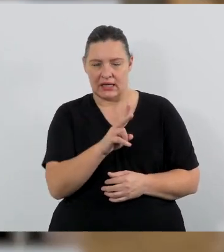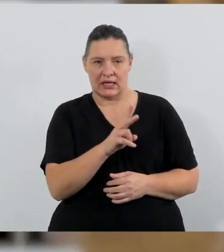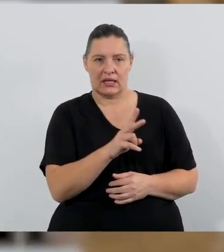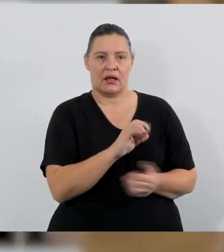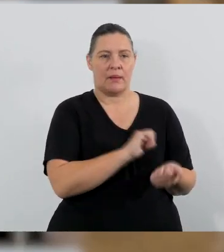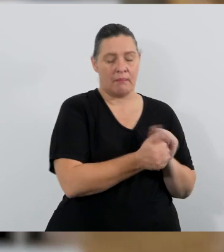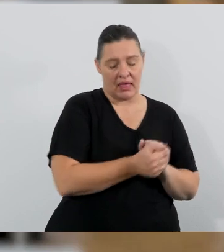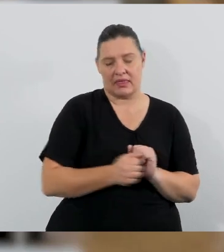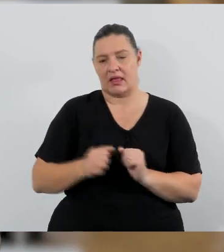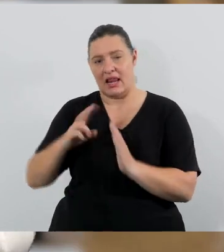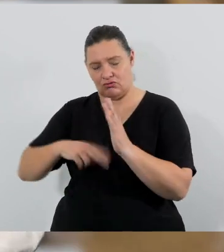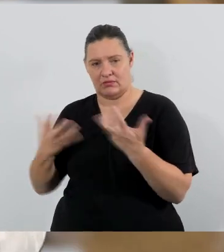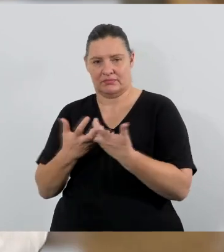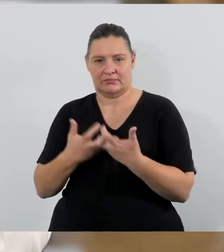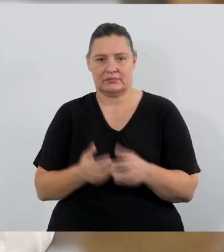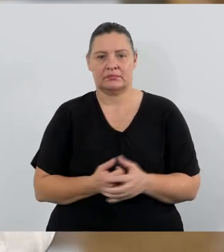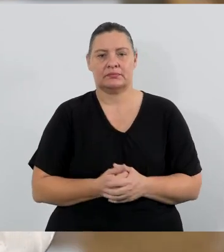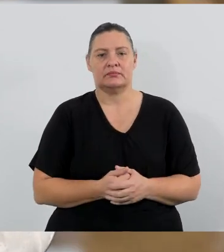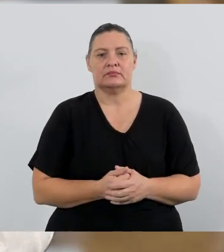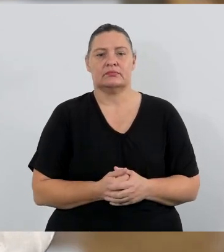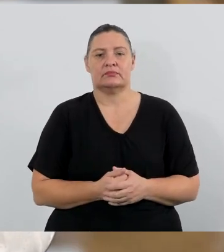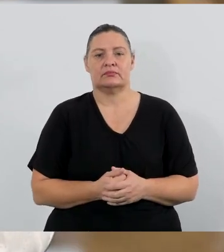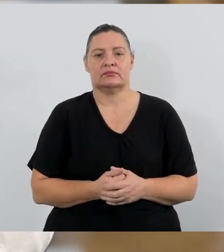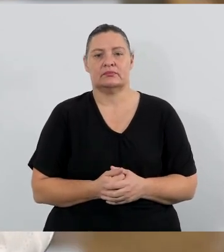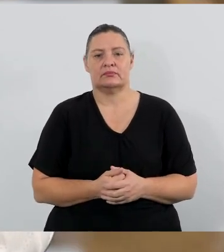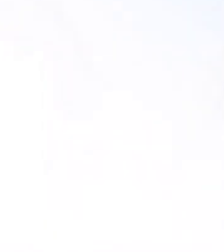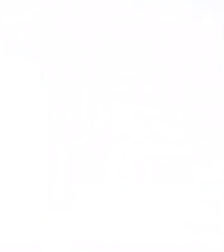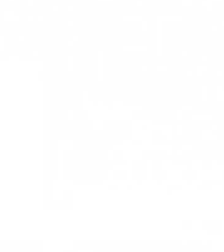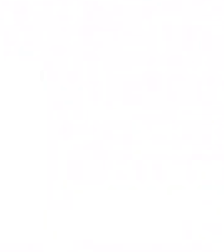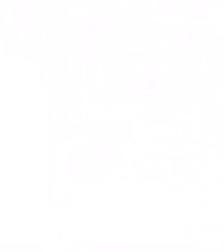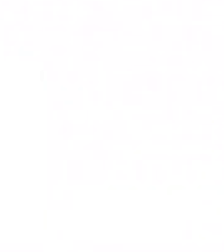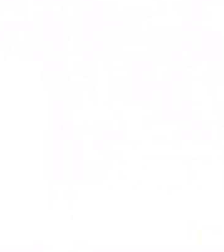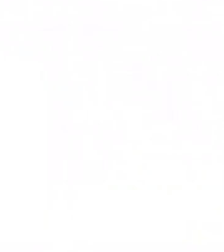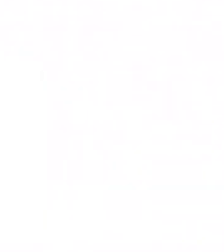maths to the literacy. See you soon.